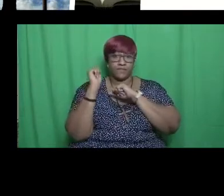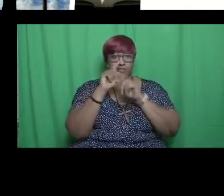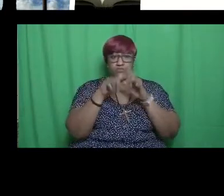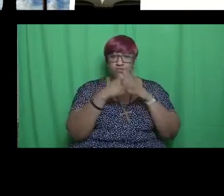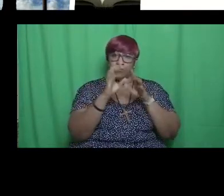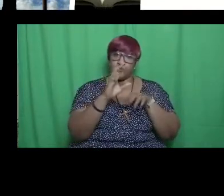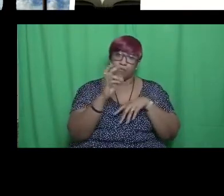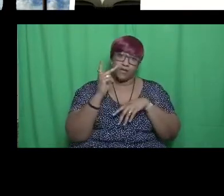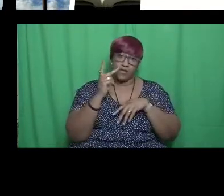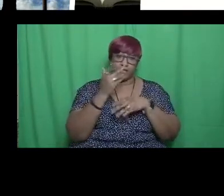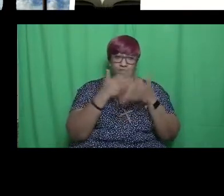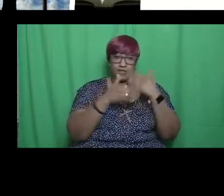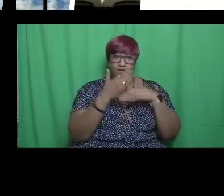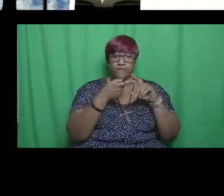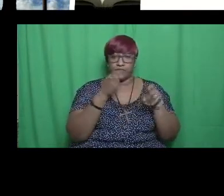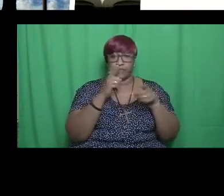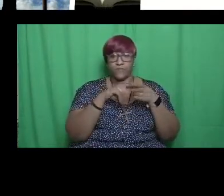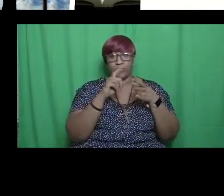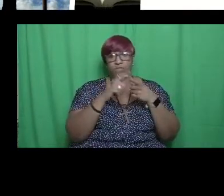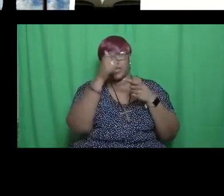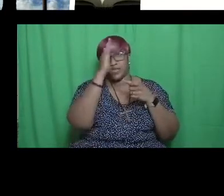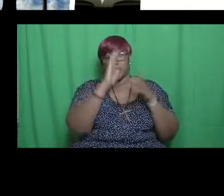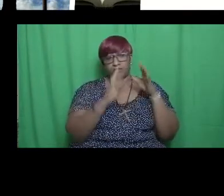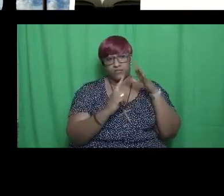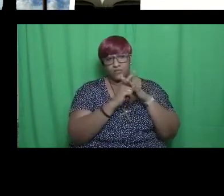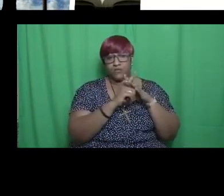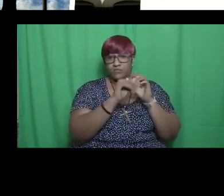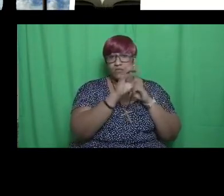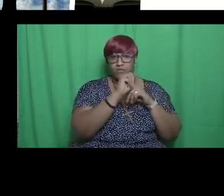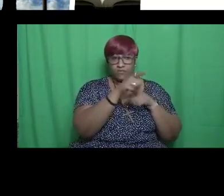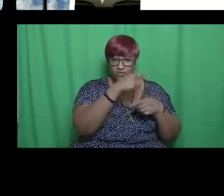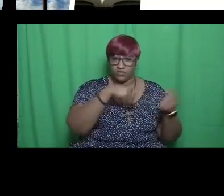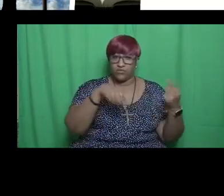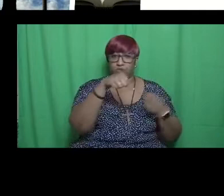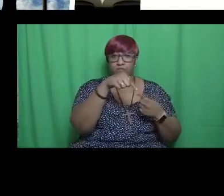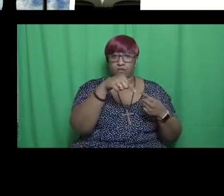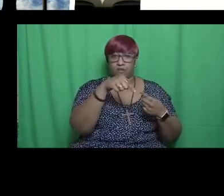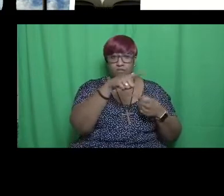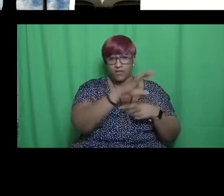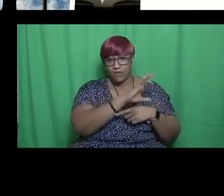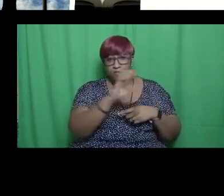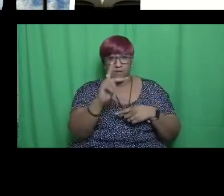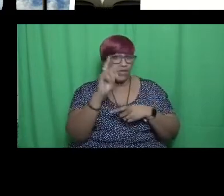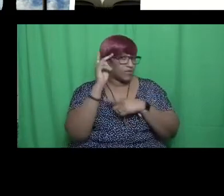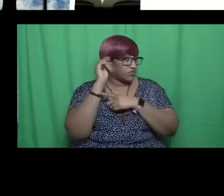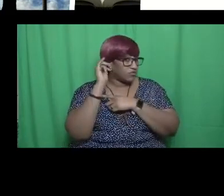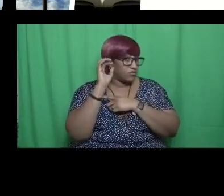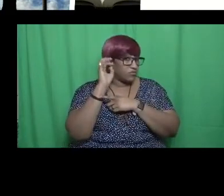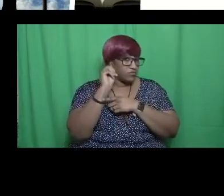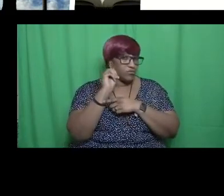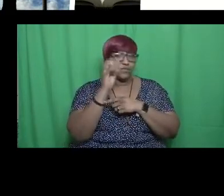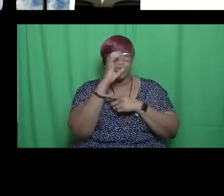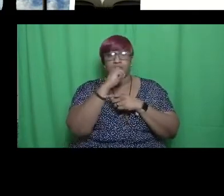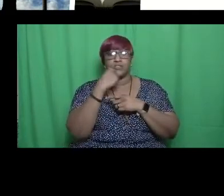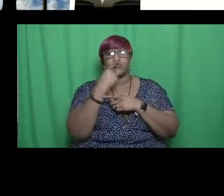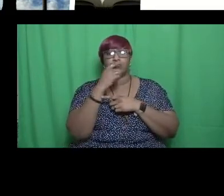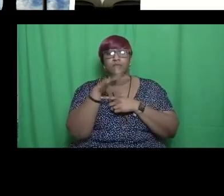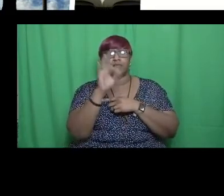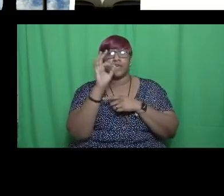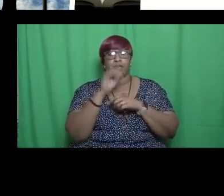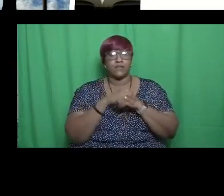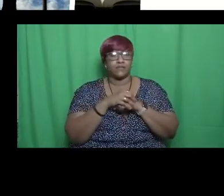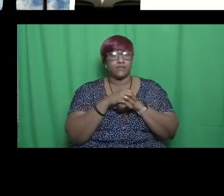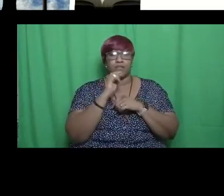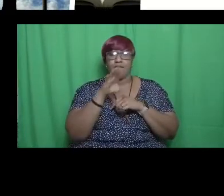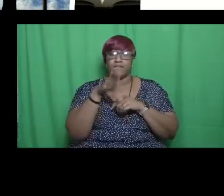going back to where they came from. But then God appeared to them and they turned around. When they got back to Jerusalem, guess who they found? They